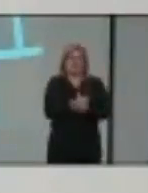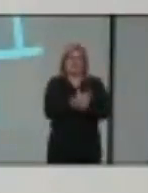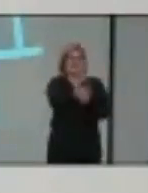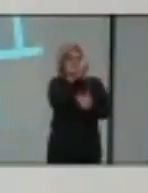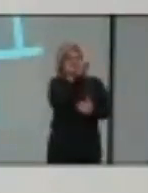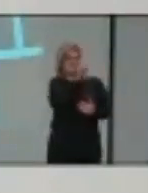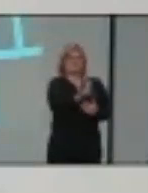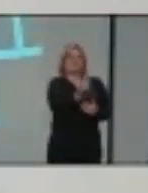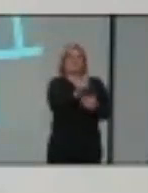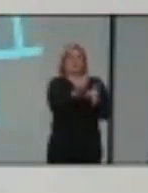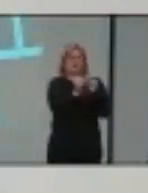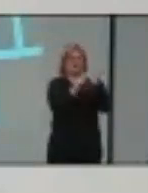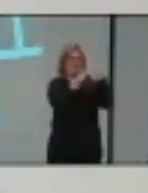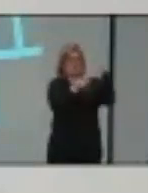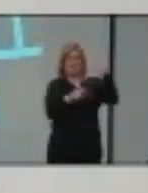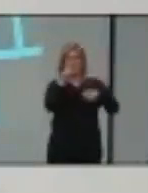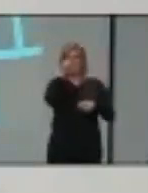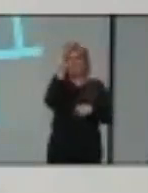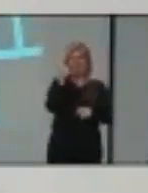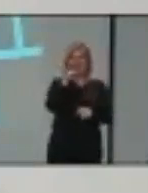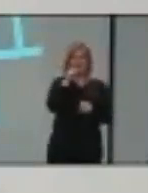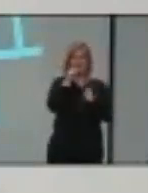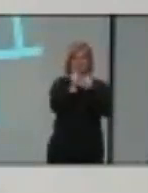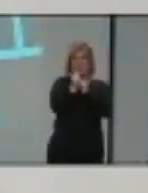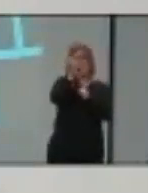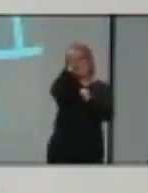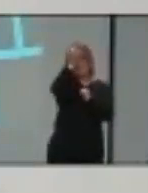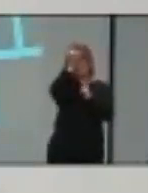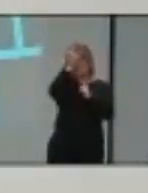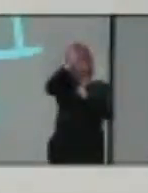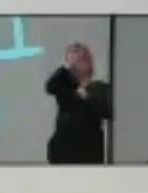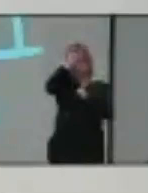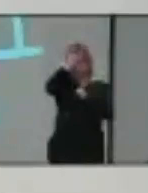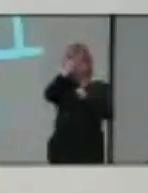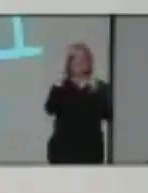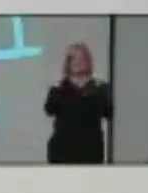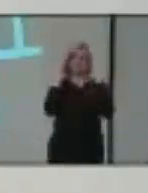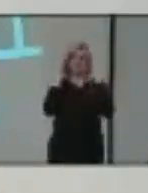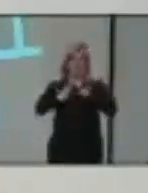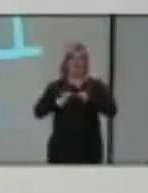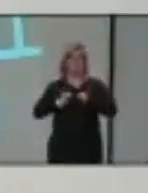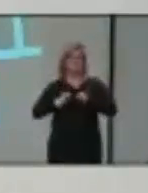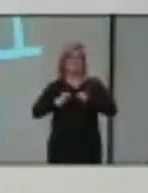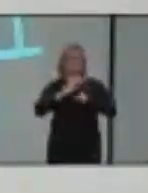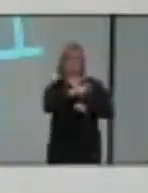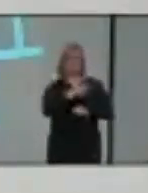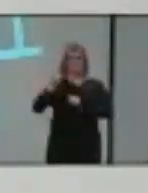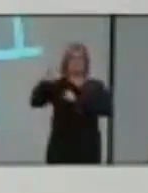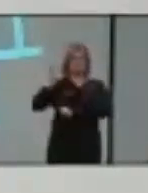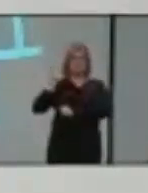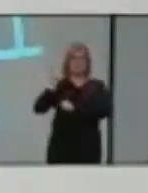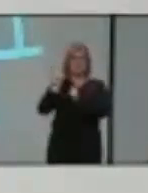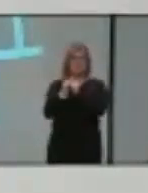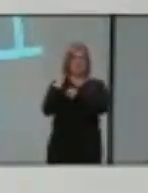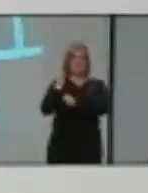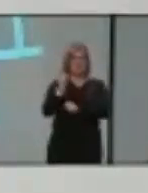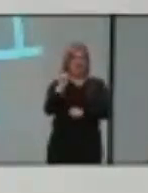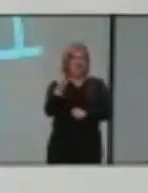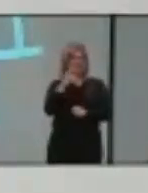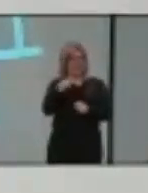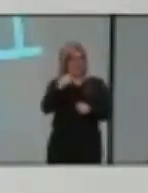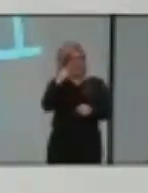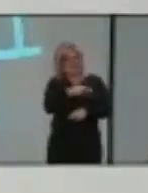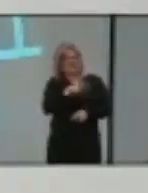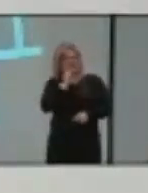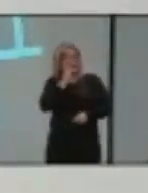pamphlet, a brochure with a black girl with a firefighter helmet, a firefighter jacket, and she was holding an axe. And I was like, damn,